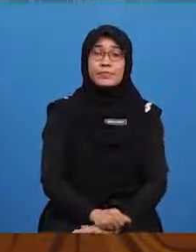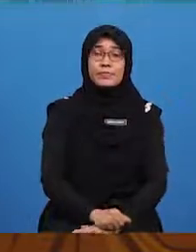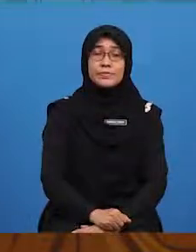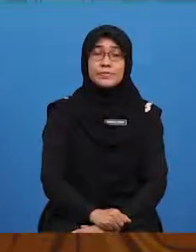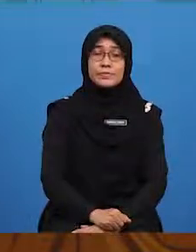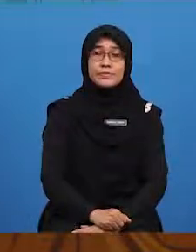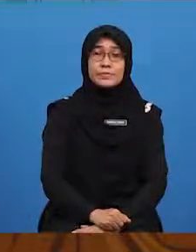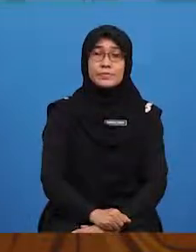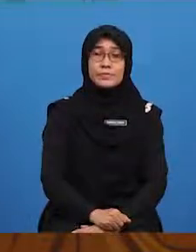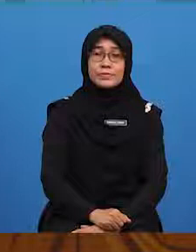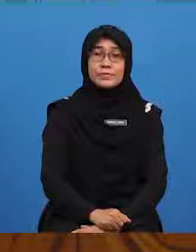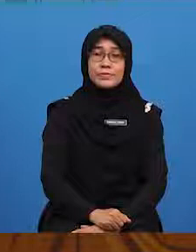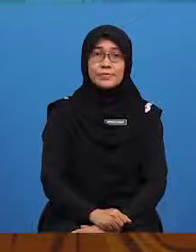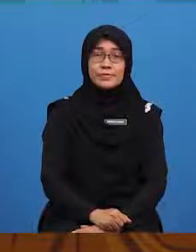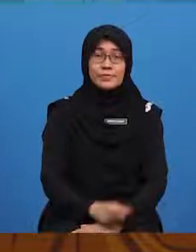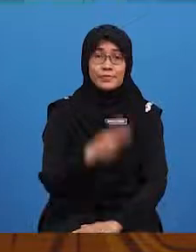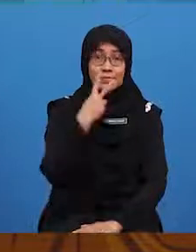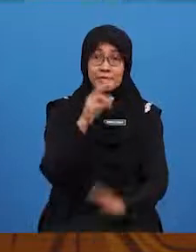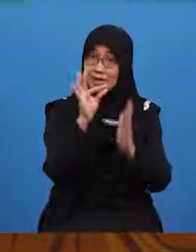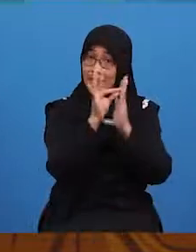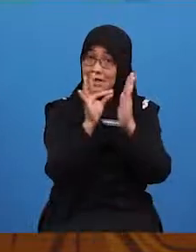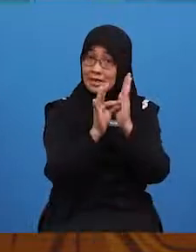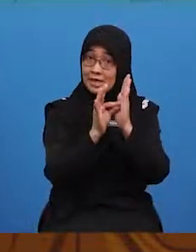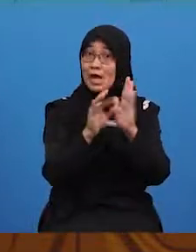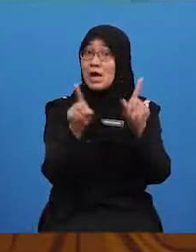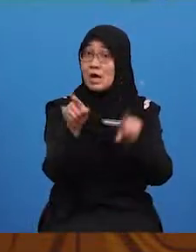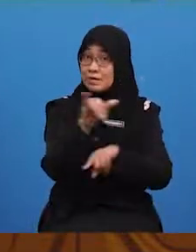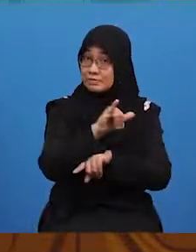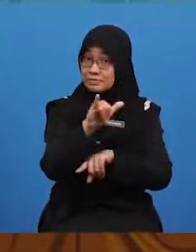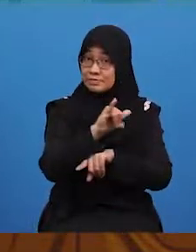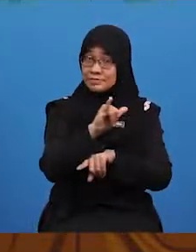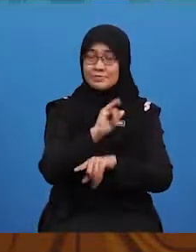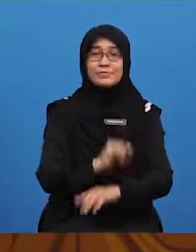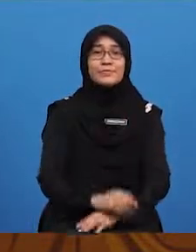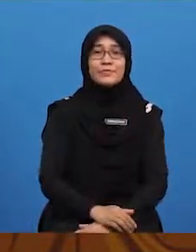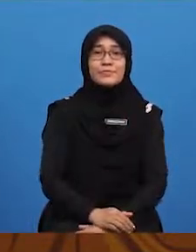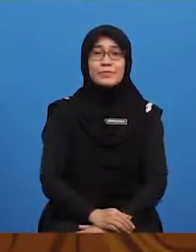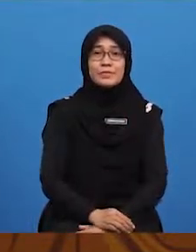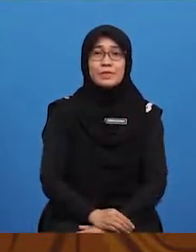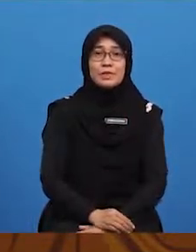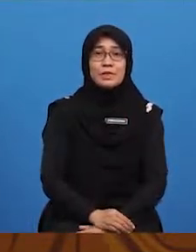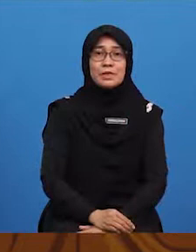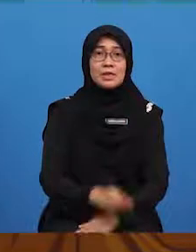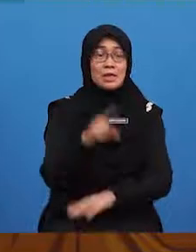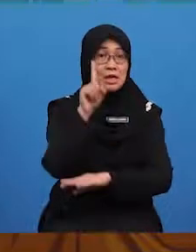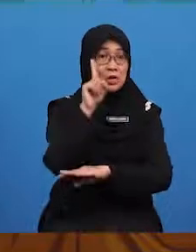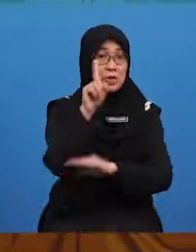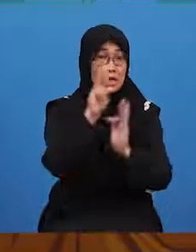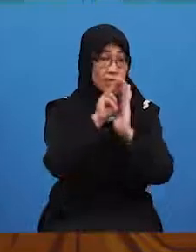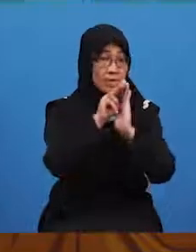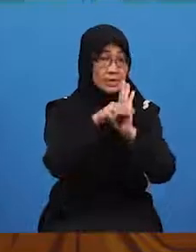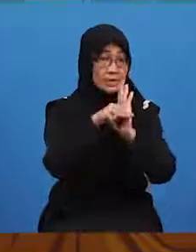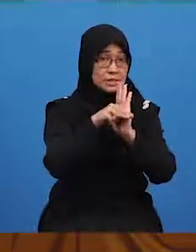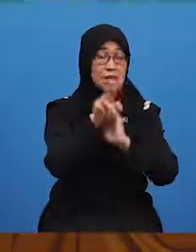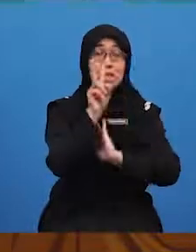minute is the last 15 minutes, let's count together. Alright, YOLO?